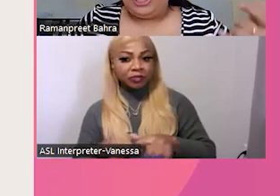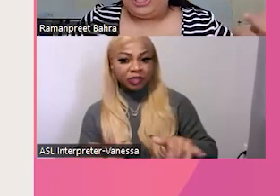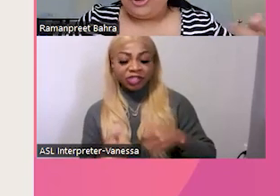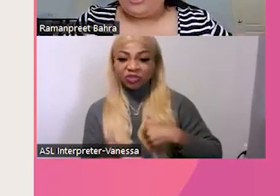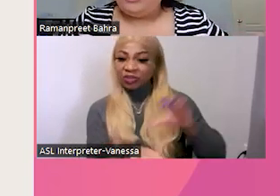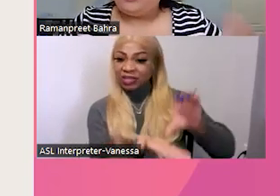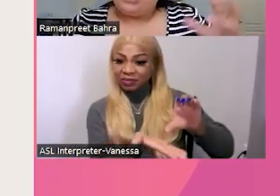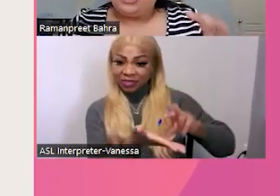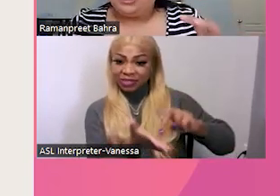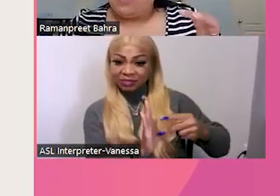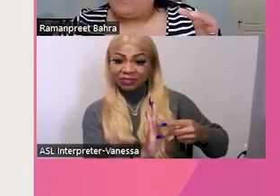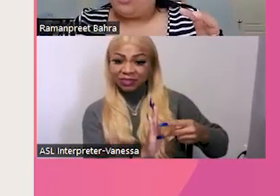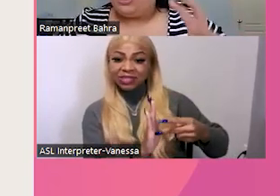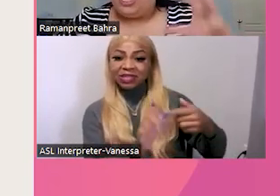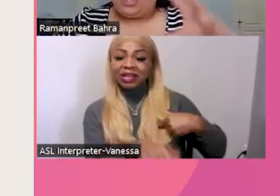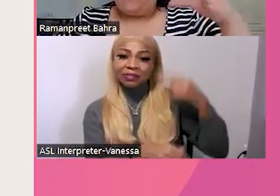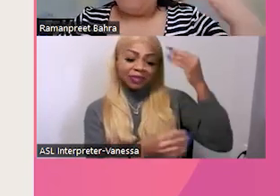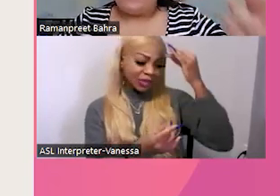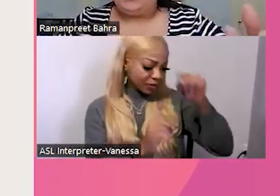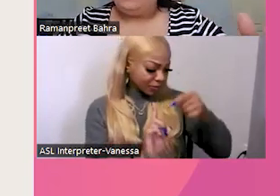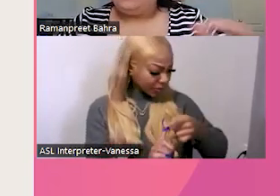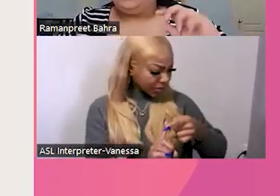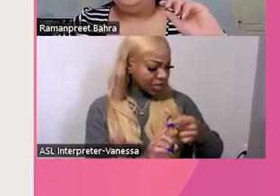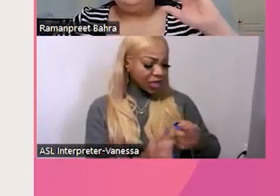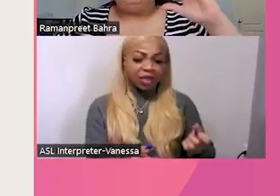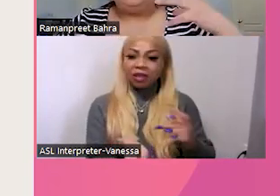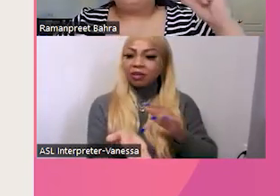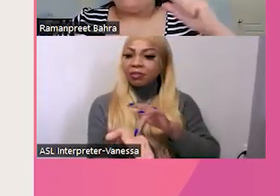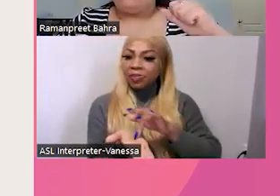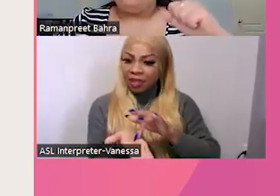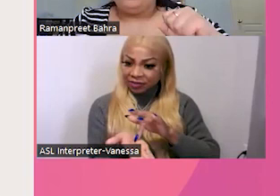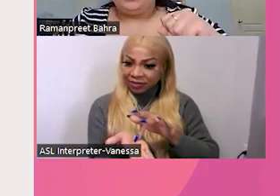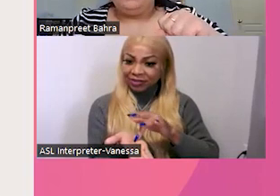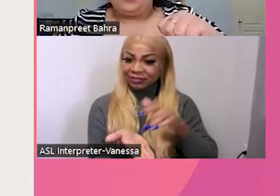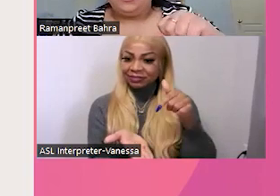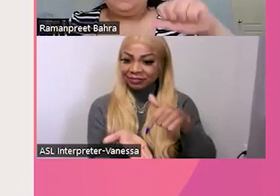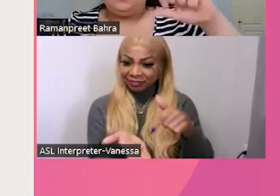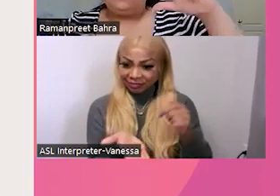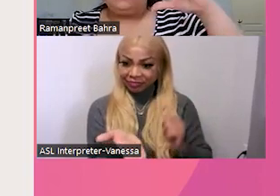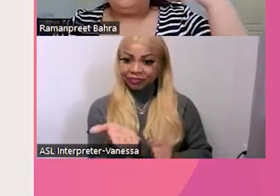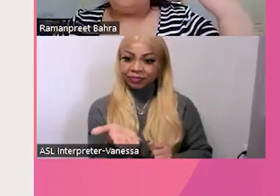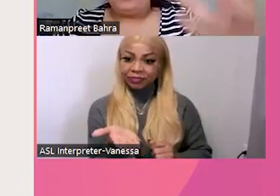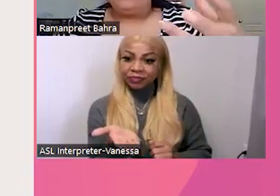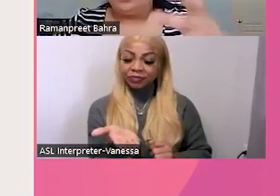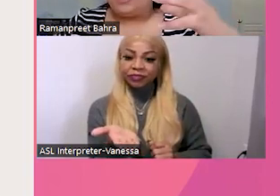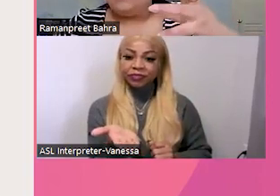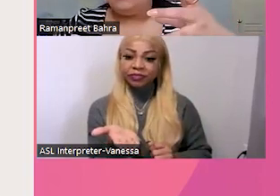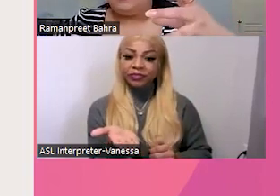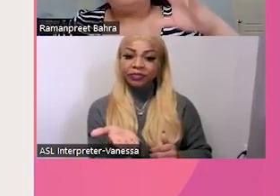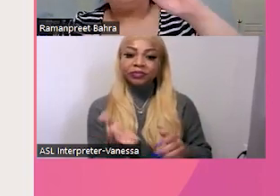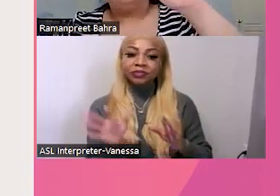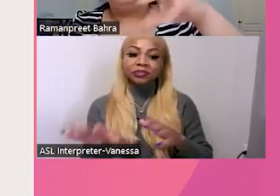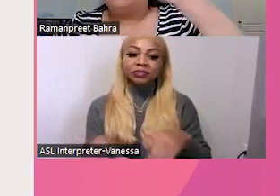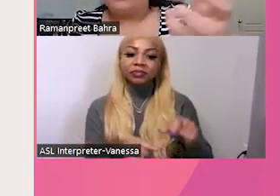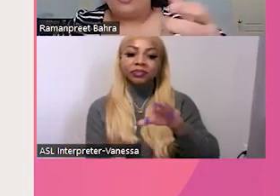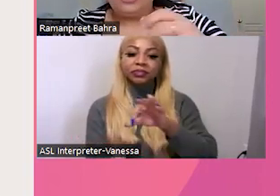capitalist industrial machines, I'm thinking about how medicine takes on, for instance, this framework as